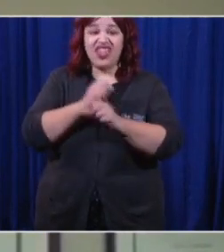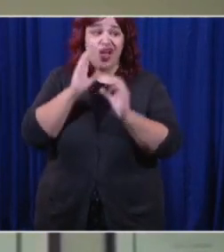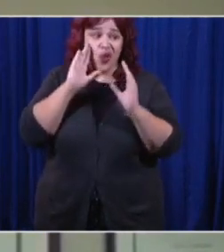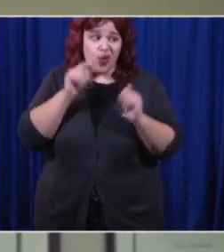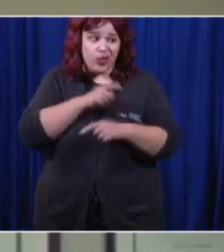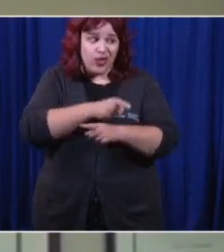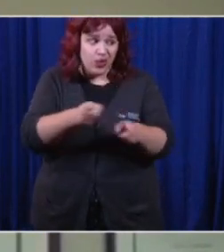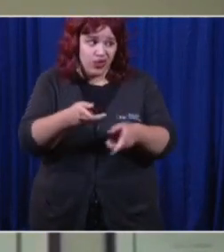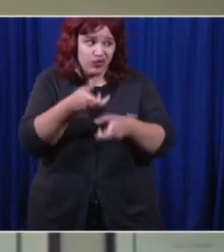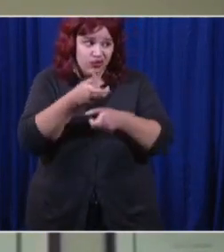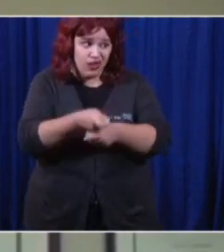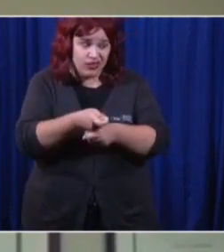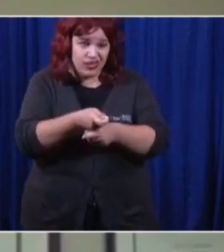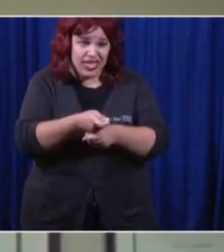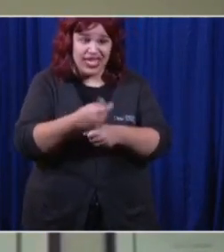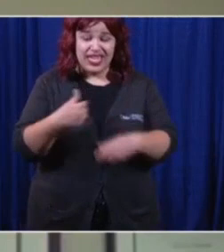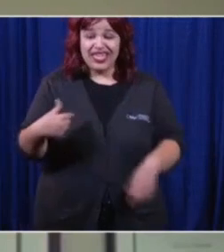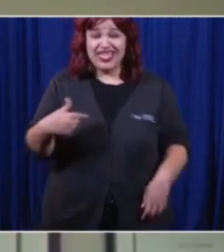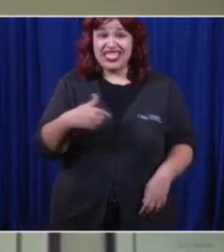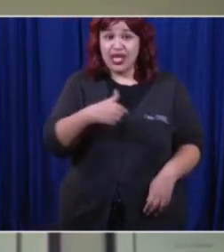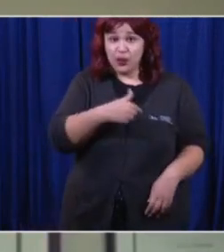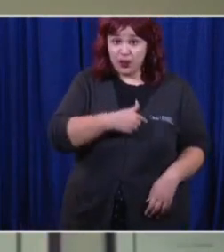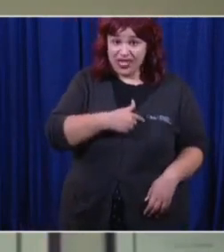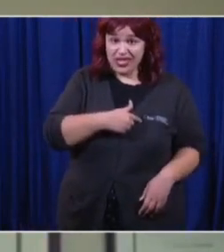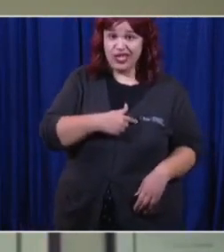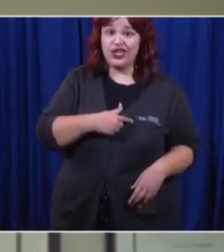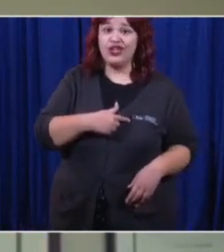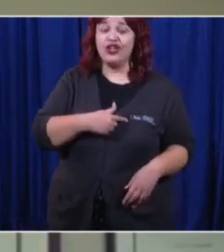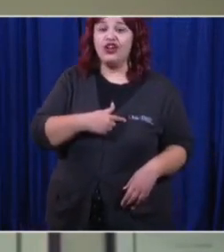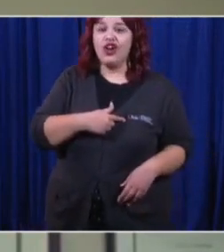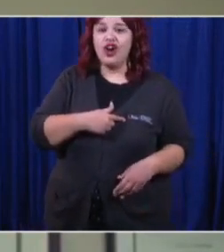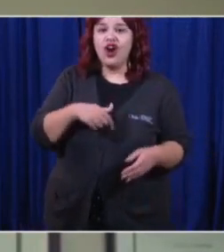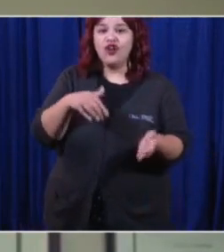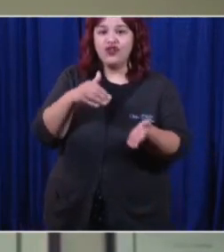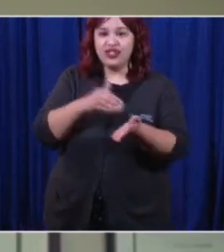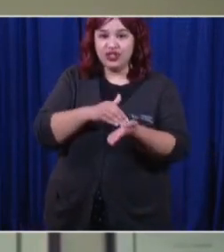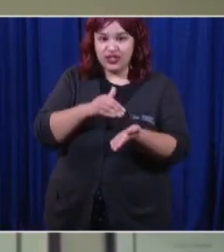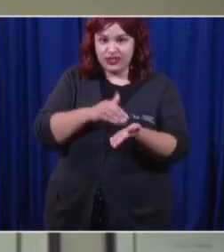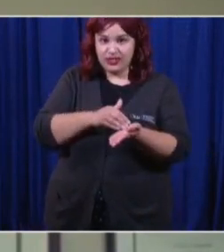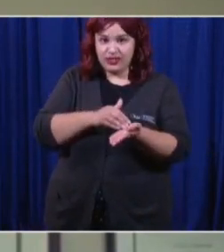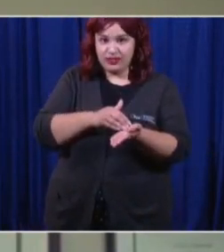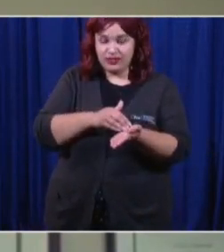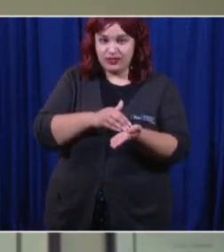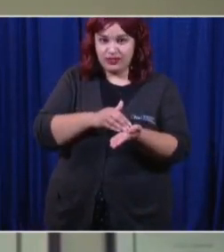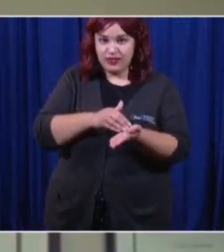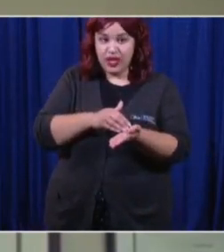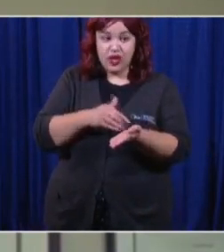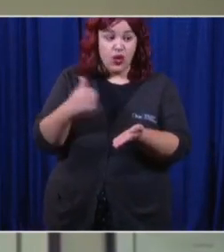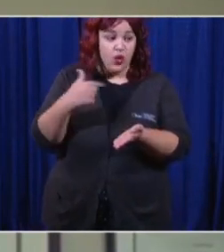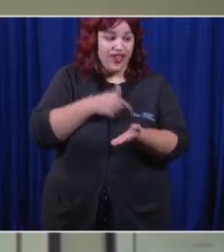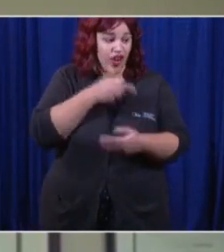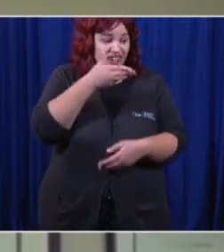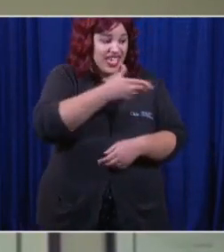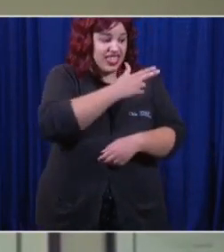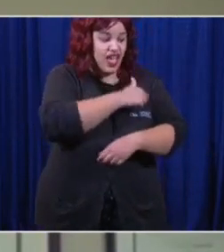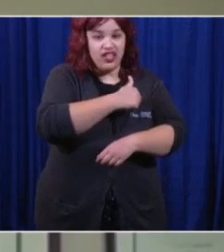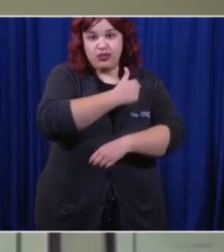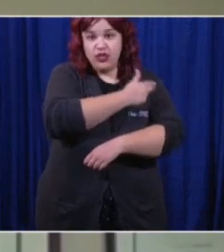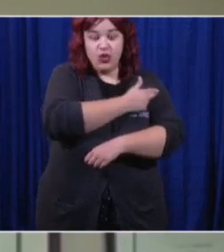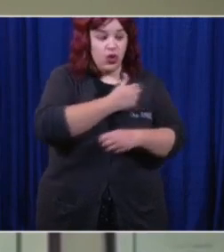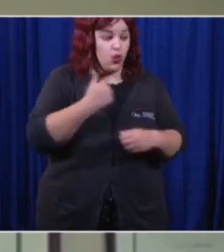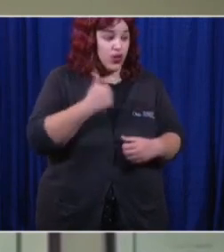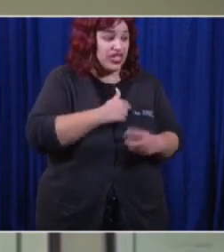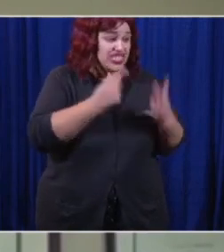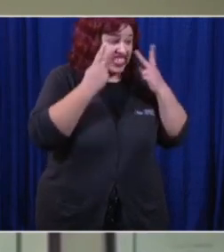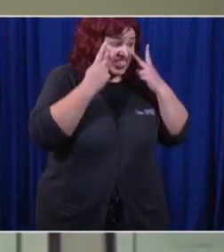what we as physicians are telling them is happening in their hospitals. That every